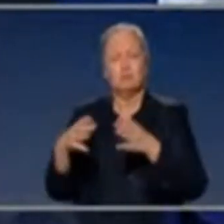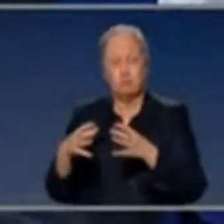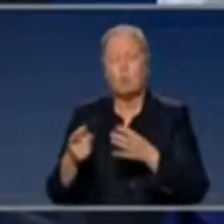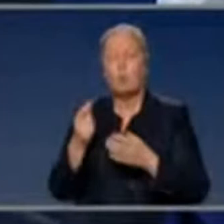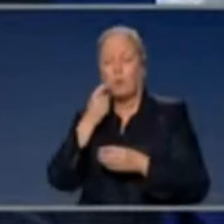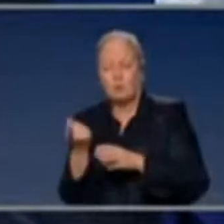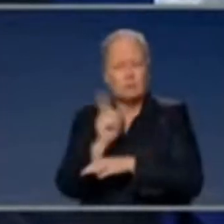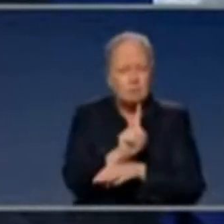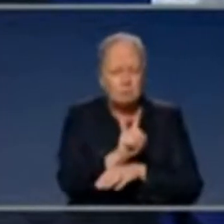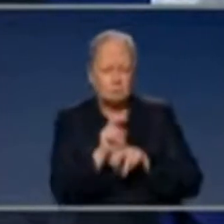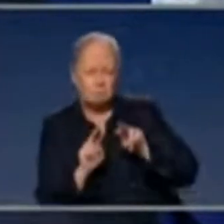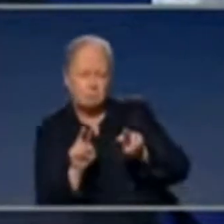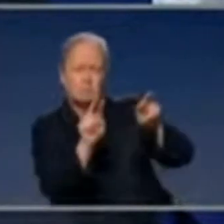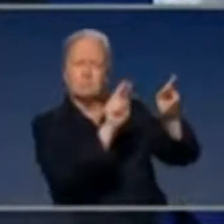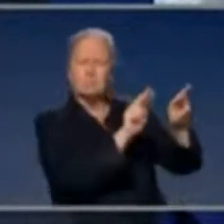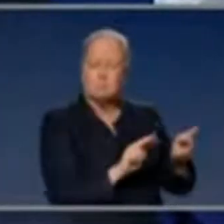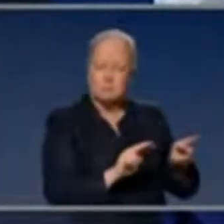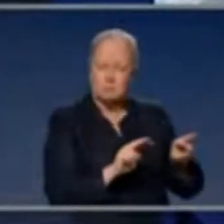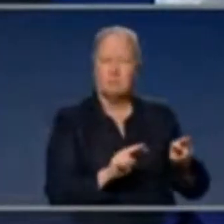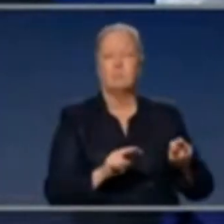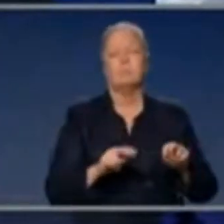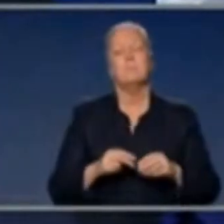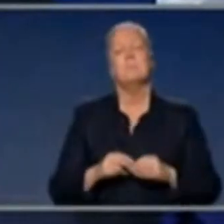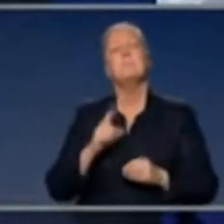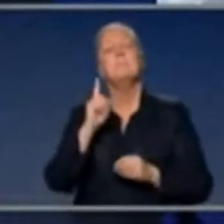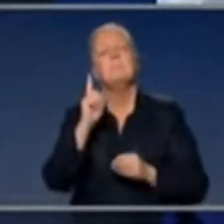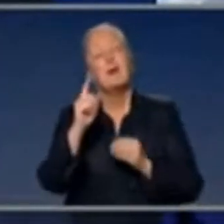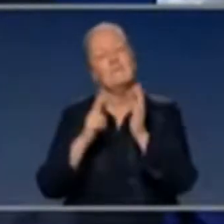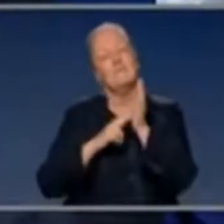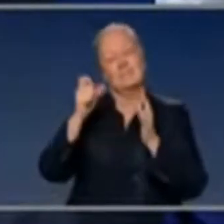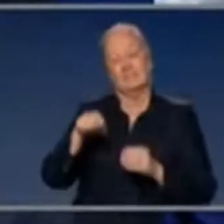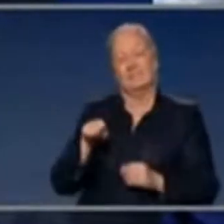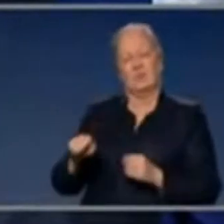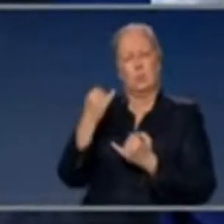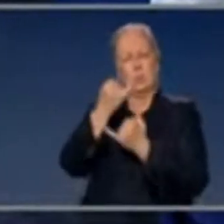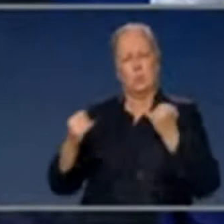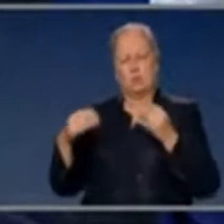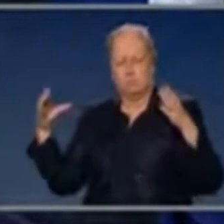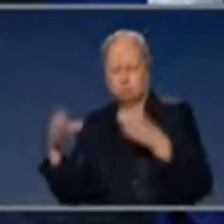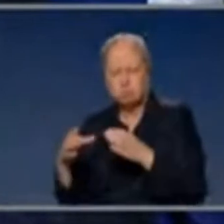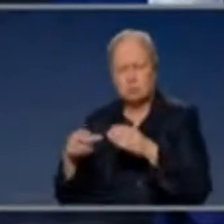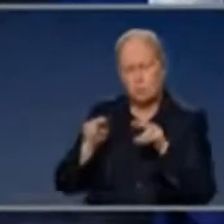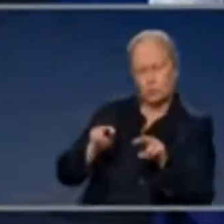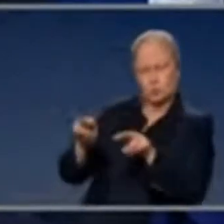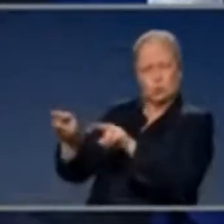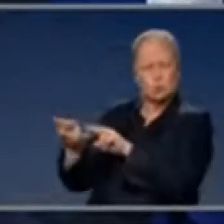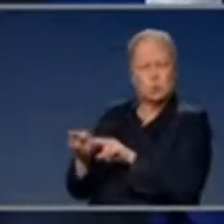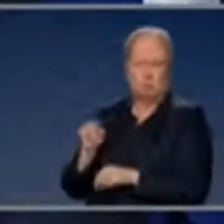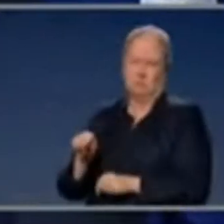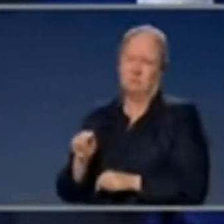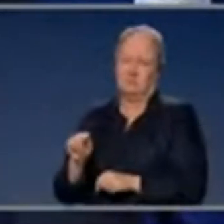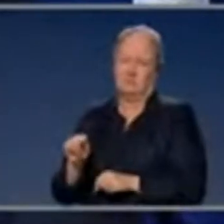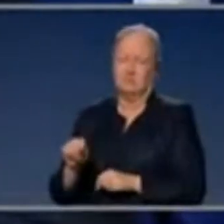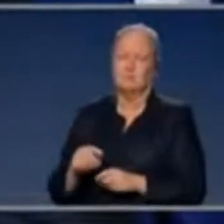those other states and territories to the footing we have in Victoria with the scale of those operations. So that is acknowledged, and I